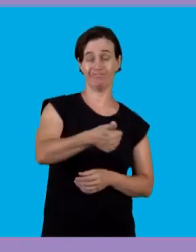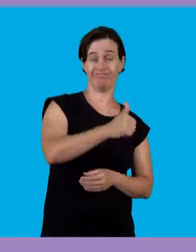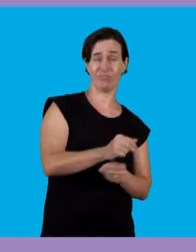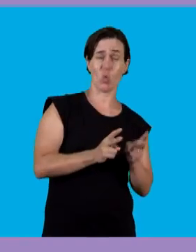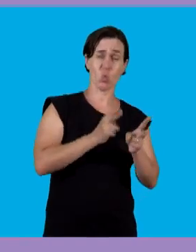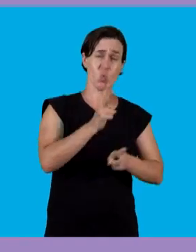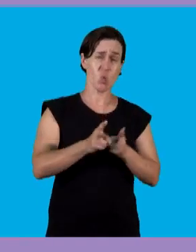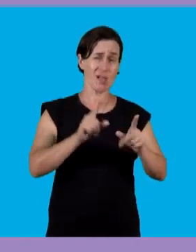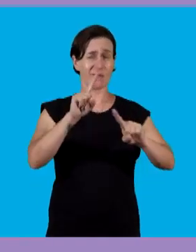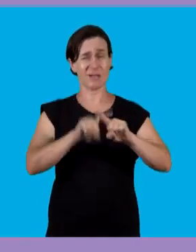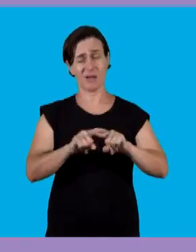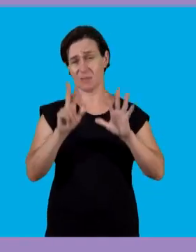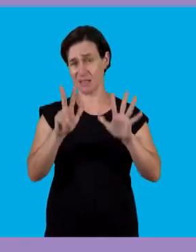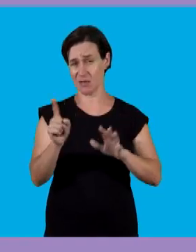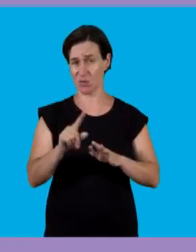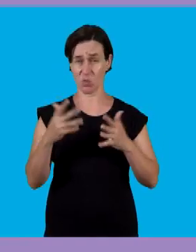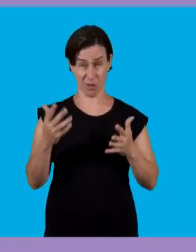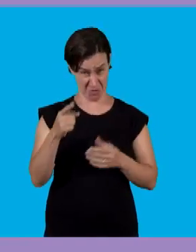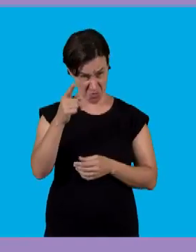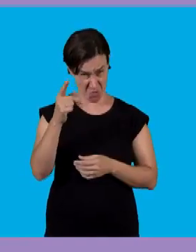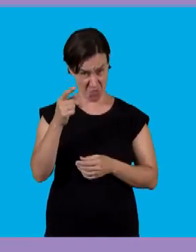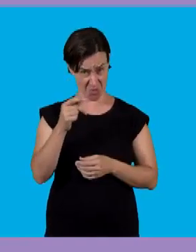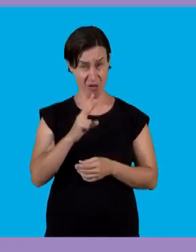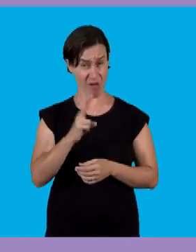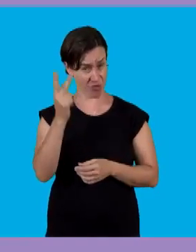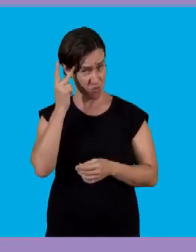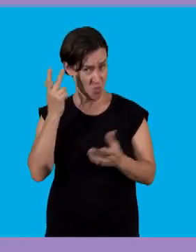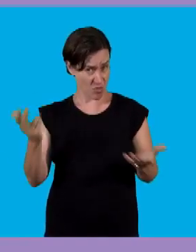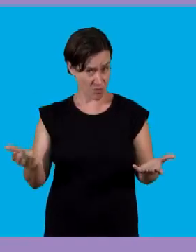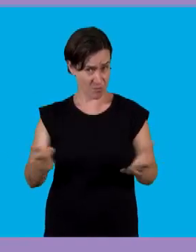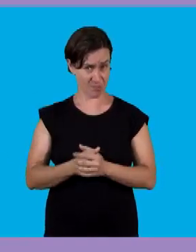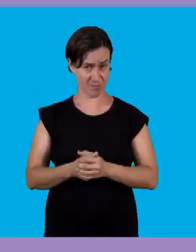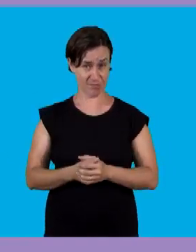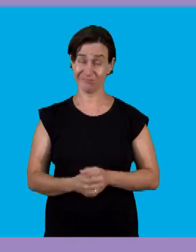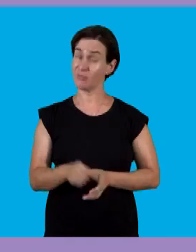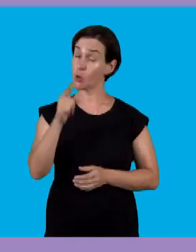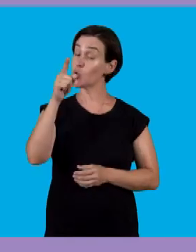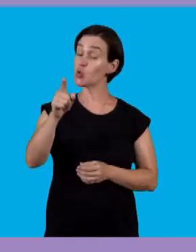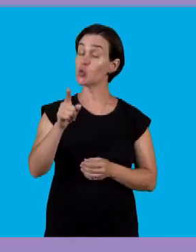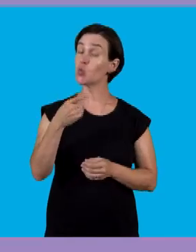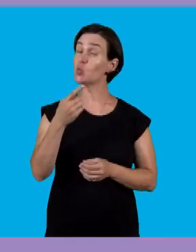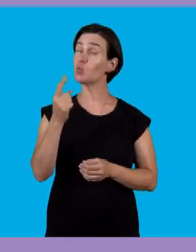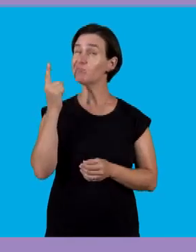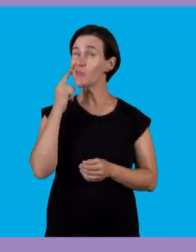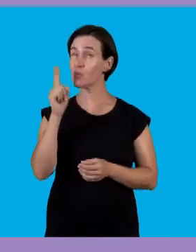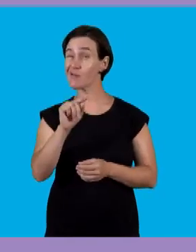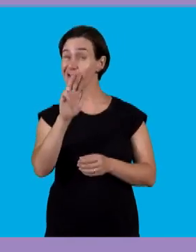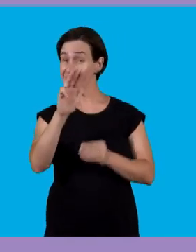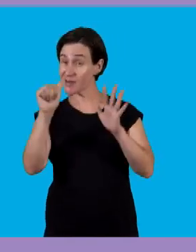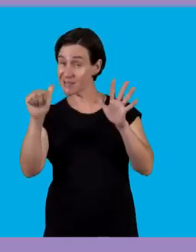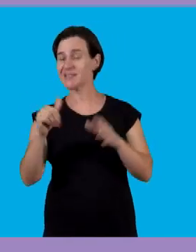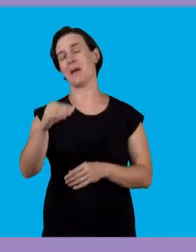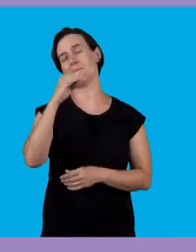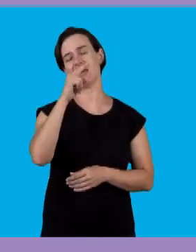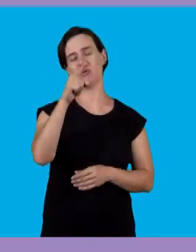And of course, 12 multiplied by 8, do you know what that answer is? If you have 96, then